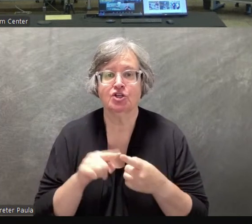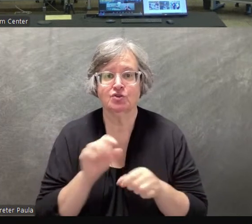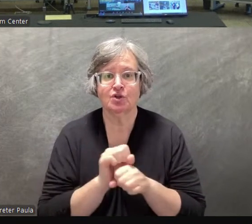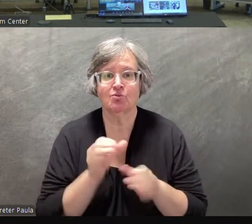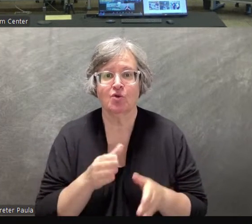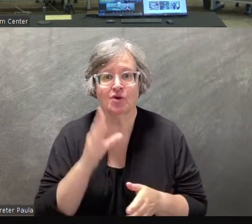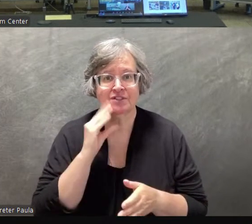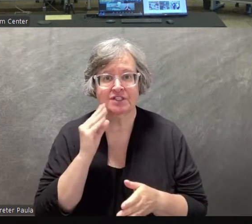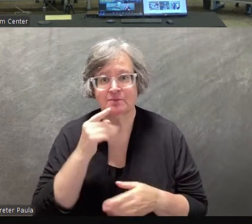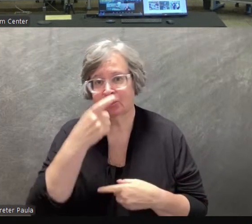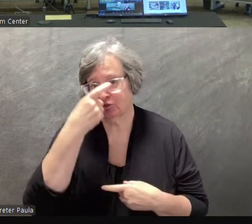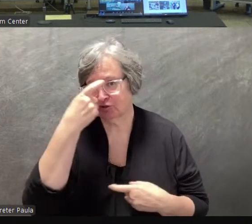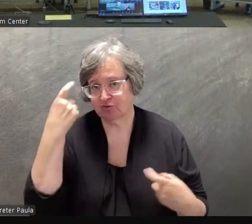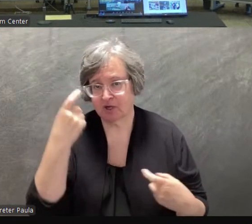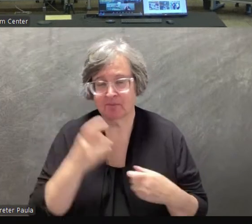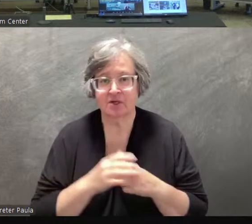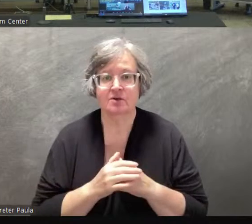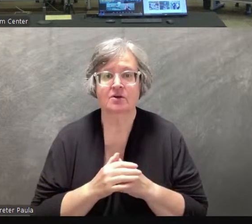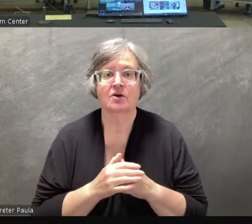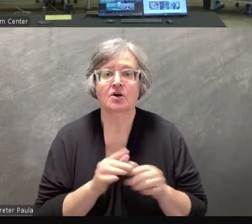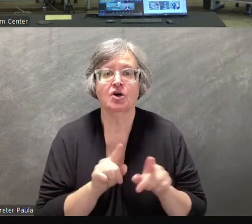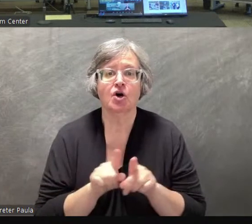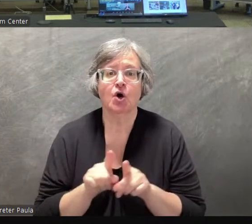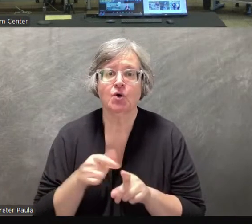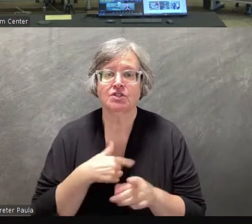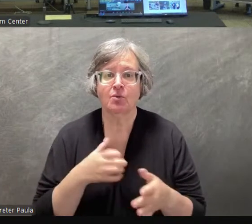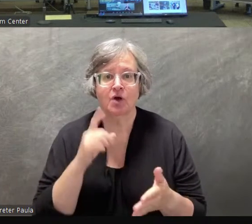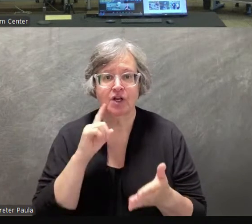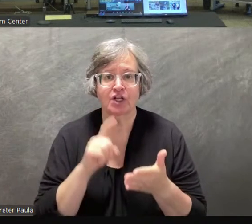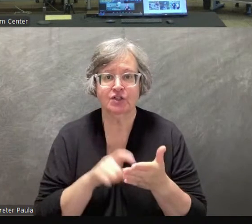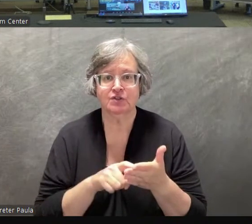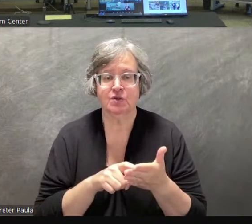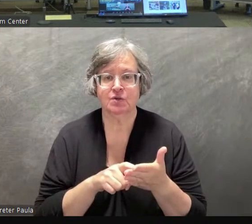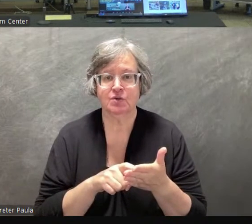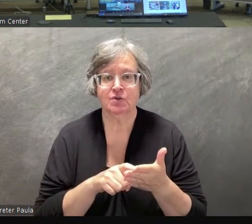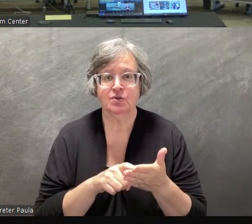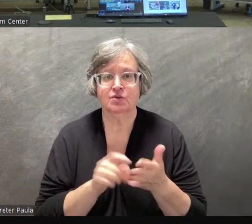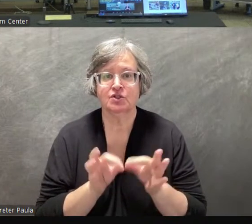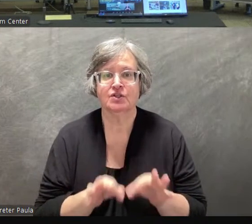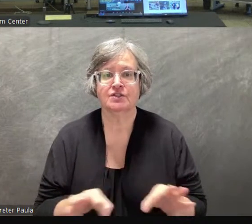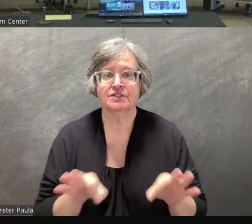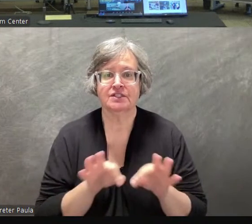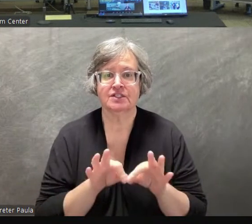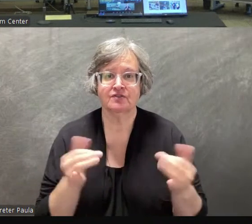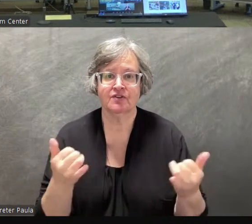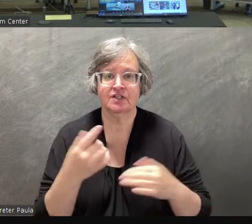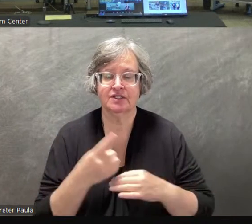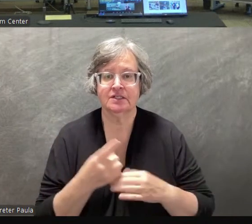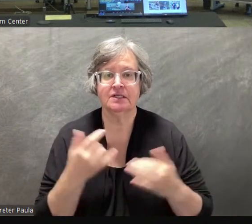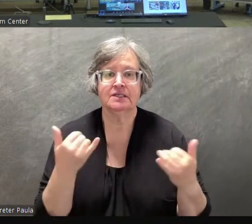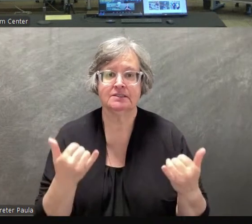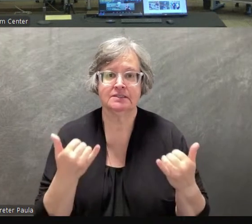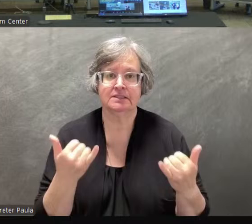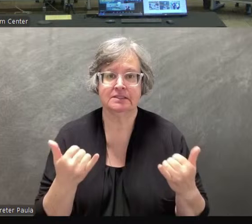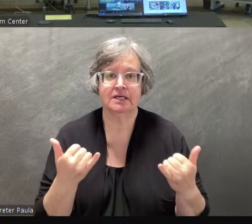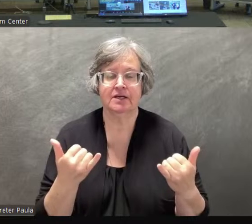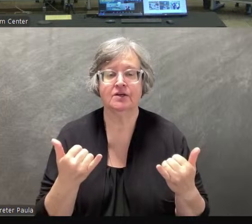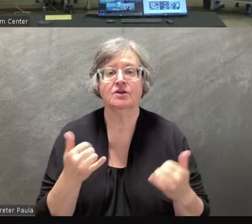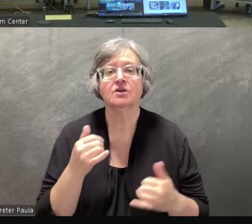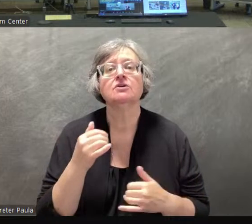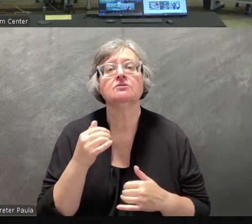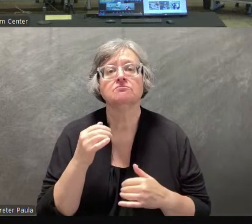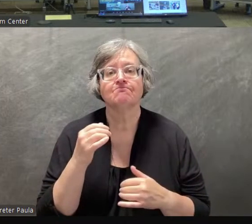them. I'd also like to acknowledge the significance of today as we mark the anniversary of September